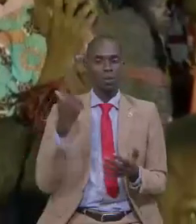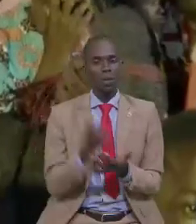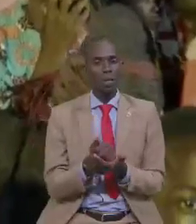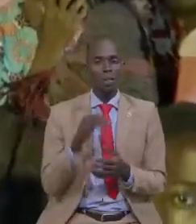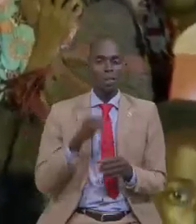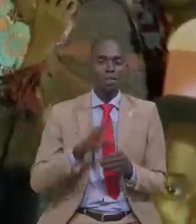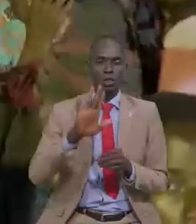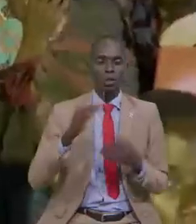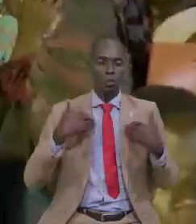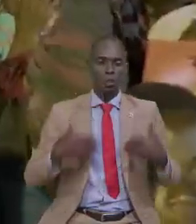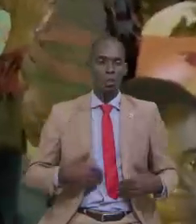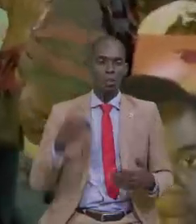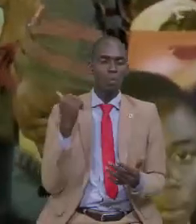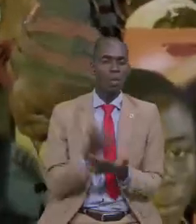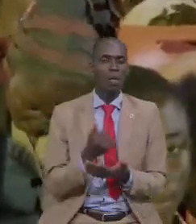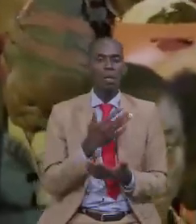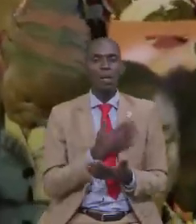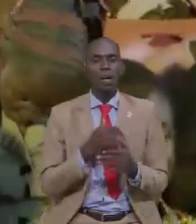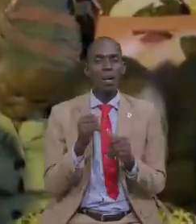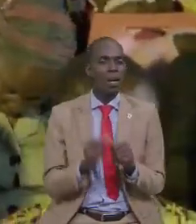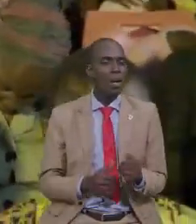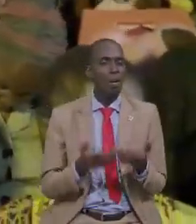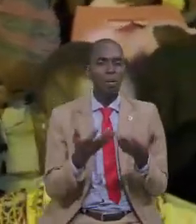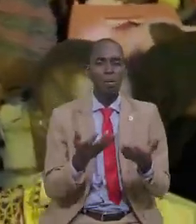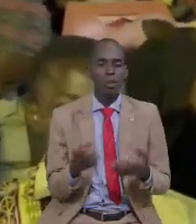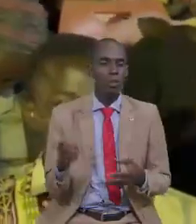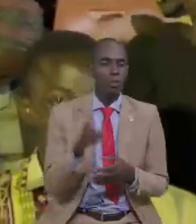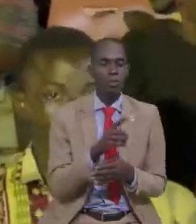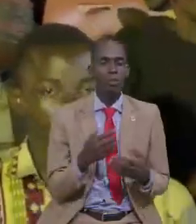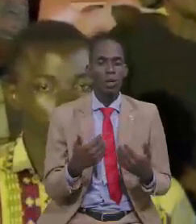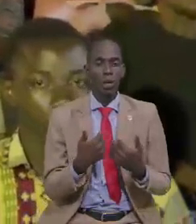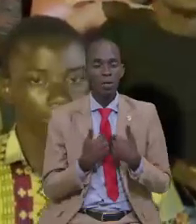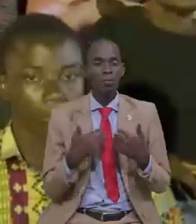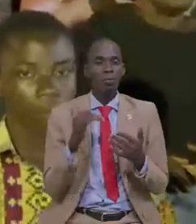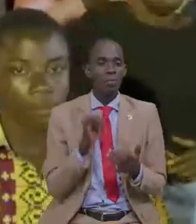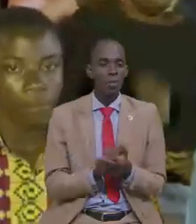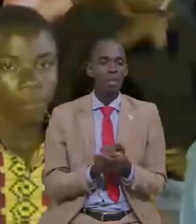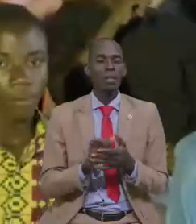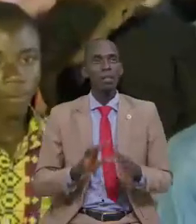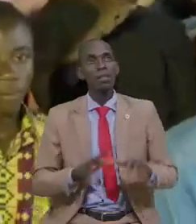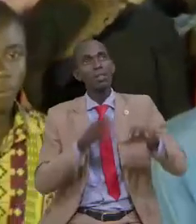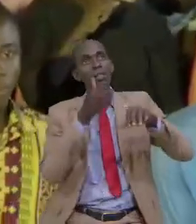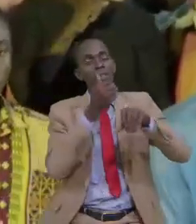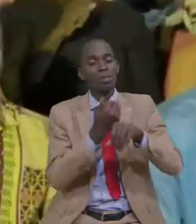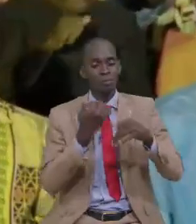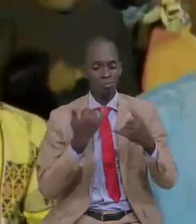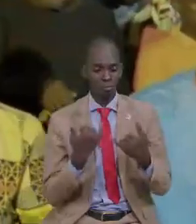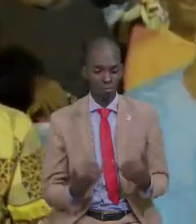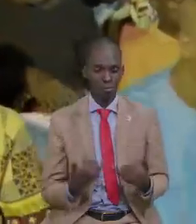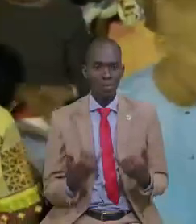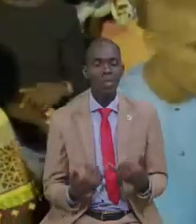body, and every desire you have that Calvary already